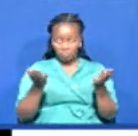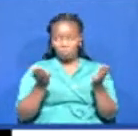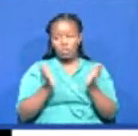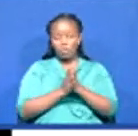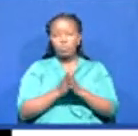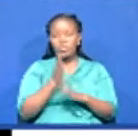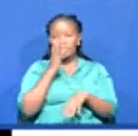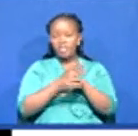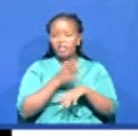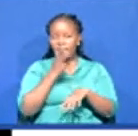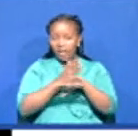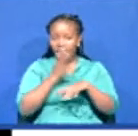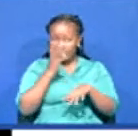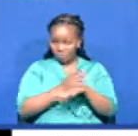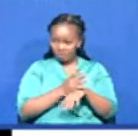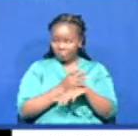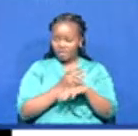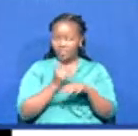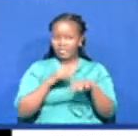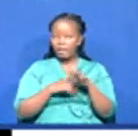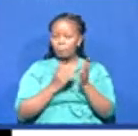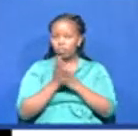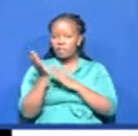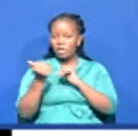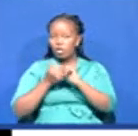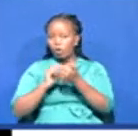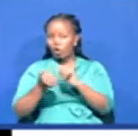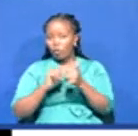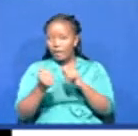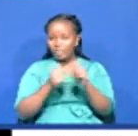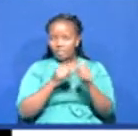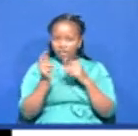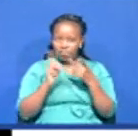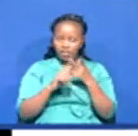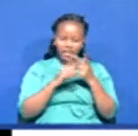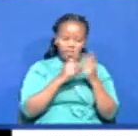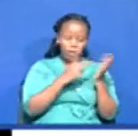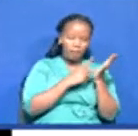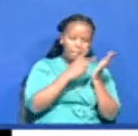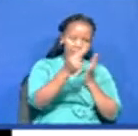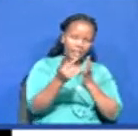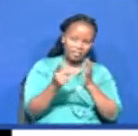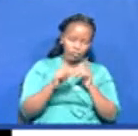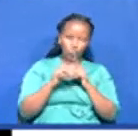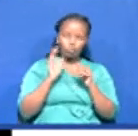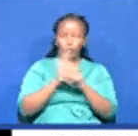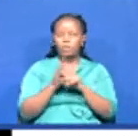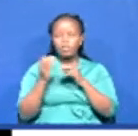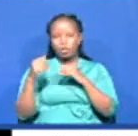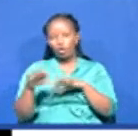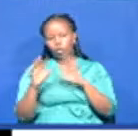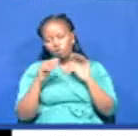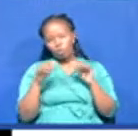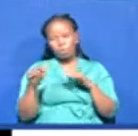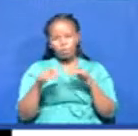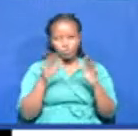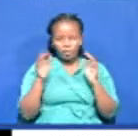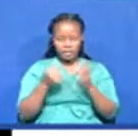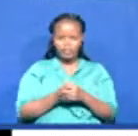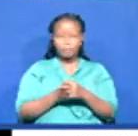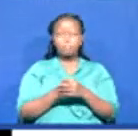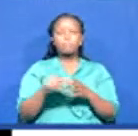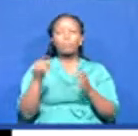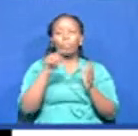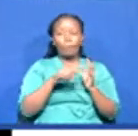counterfeit when it comes to competitiveness and pricing and all those lost opportunities. At Trademark, we hope